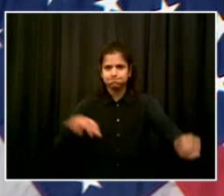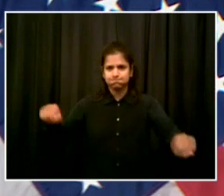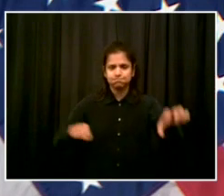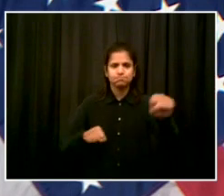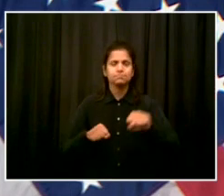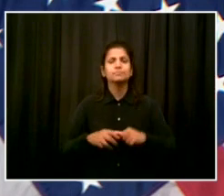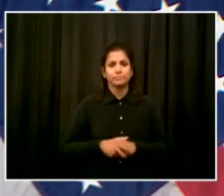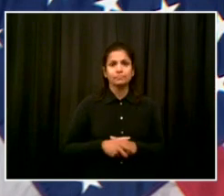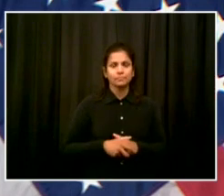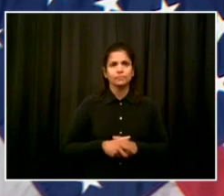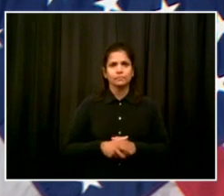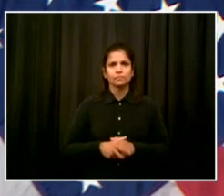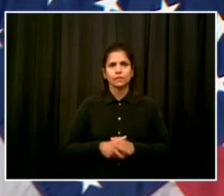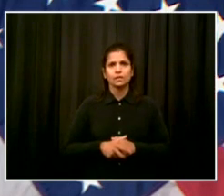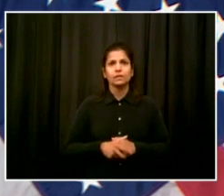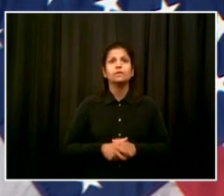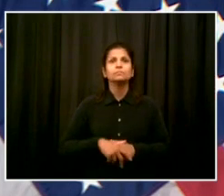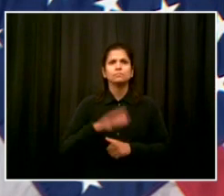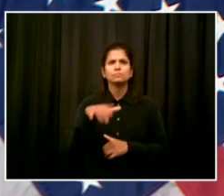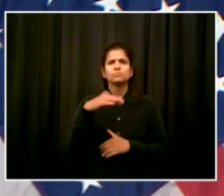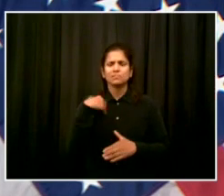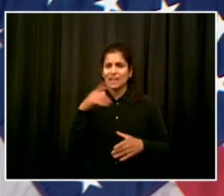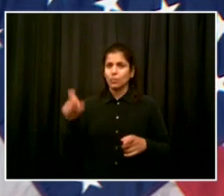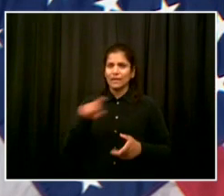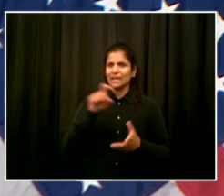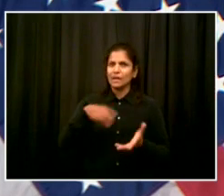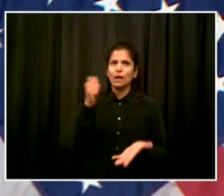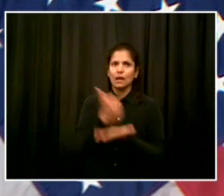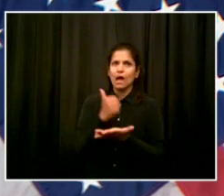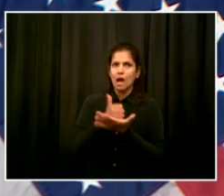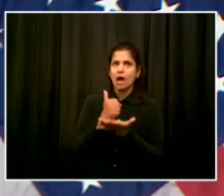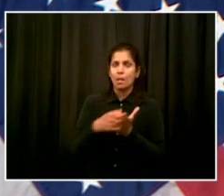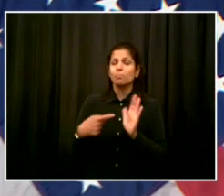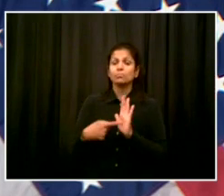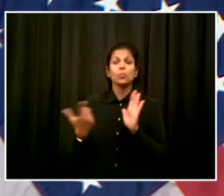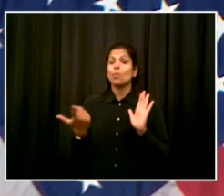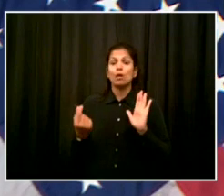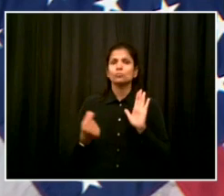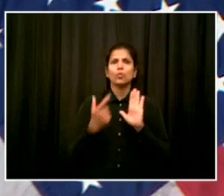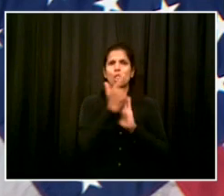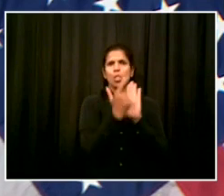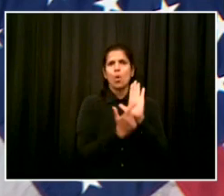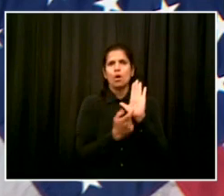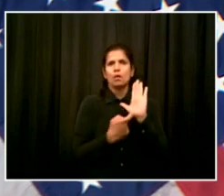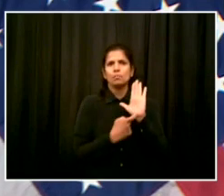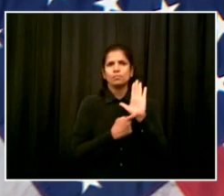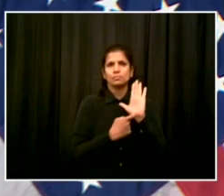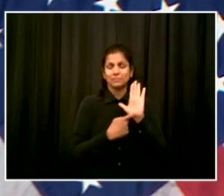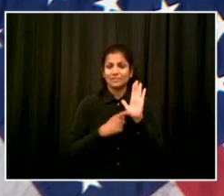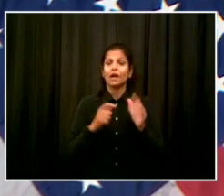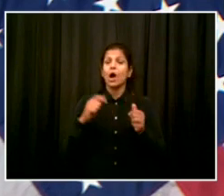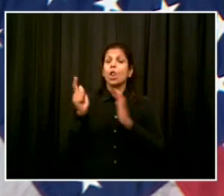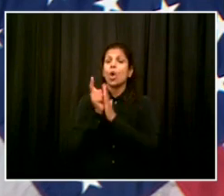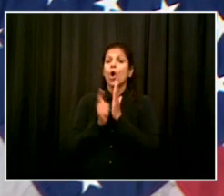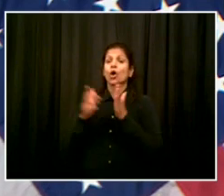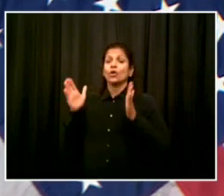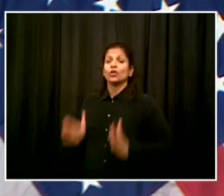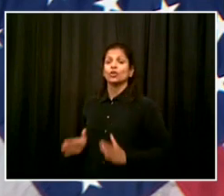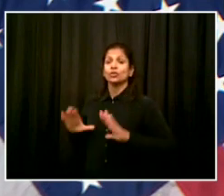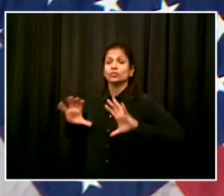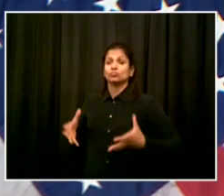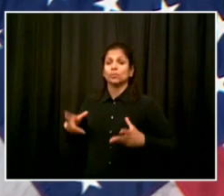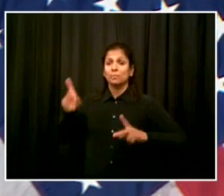attorneys, lawmakers, all community, all coming together, cooperation, but I am very confident that we can turn this